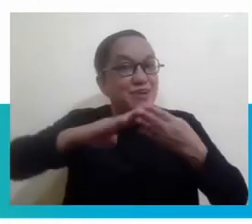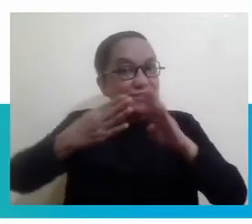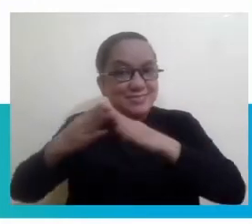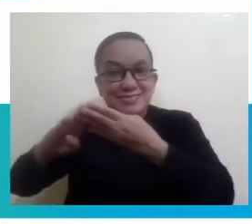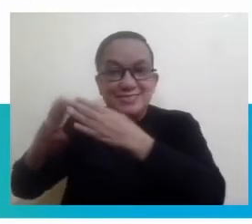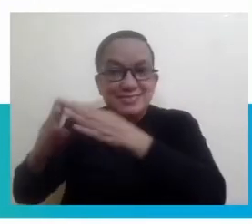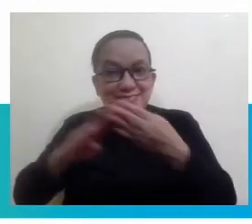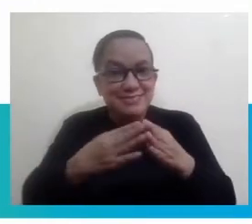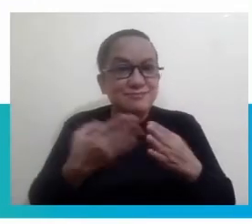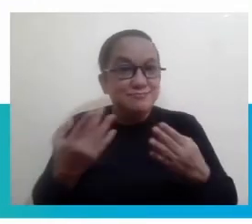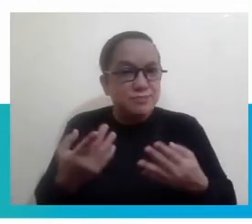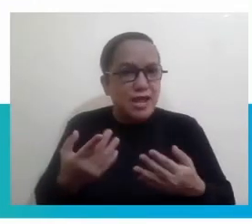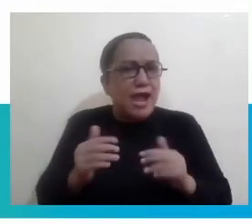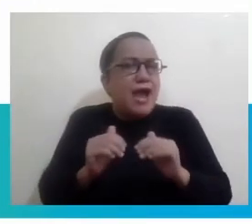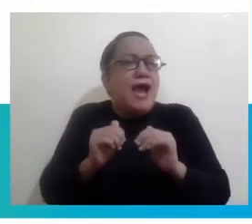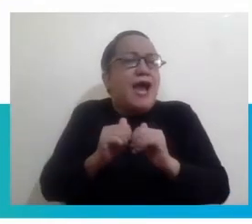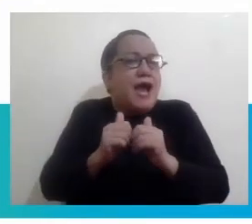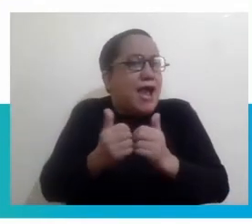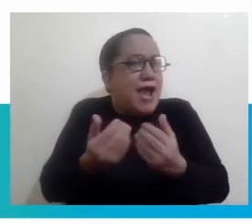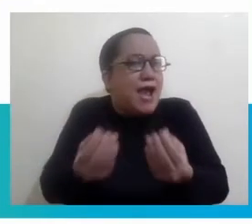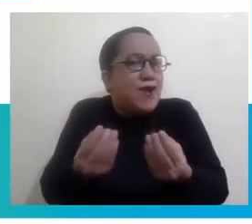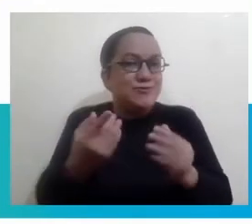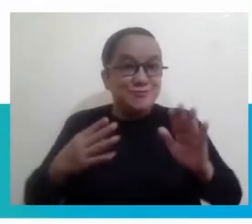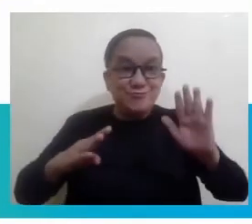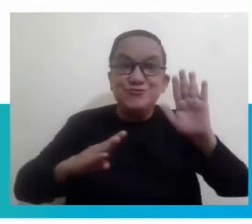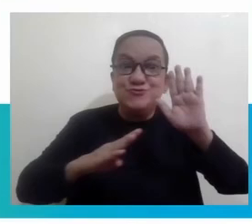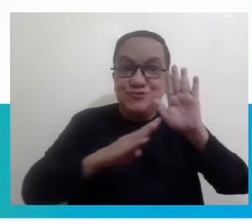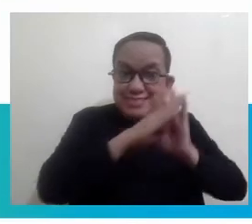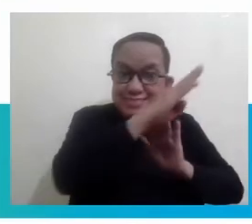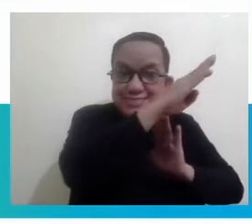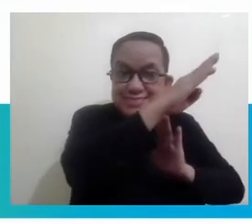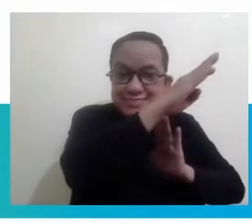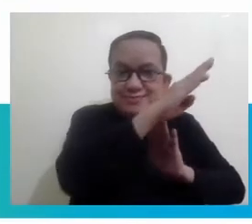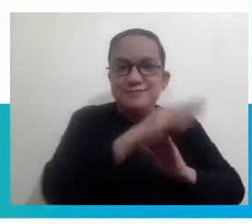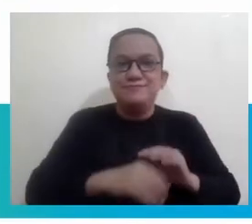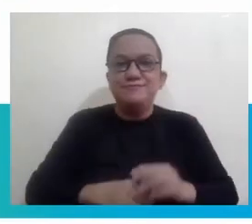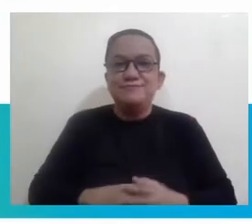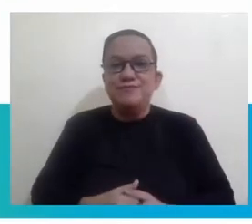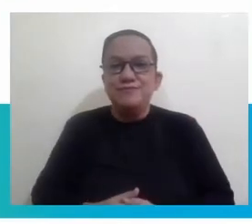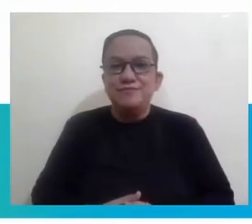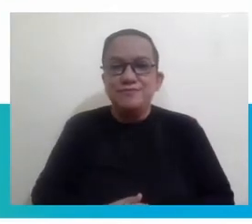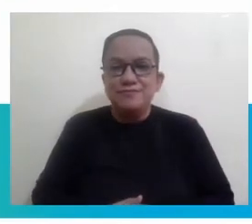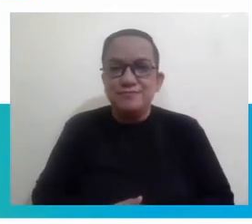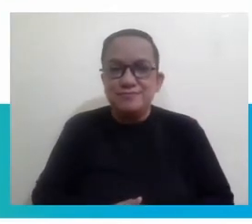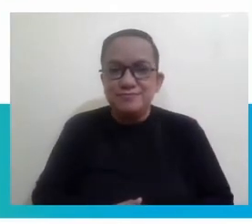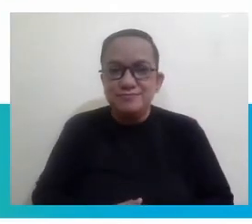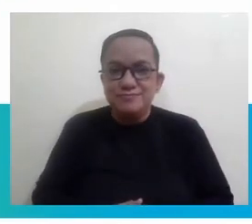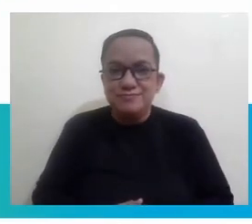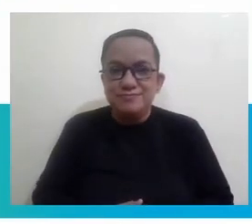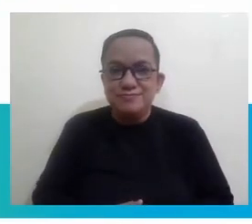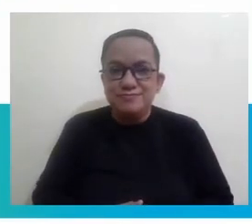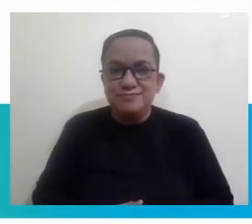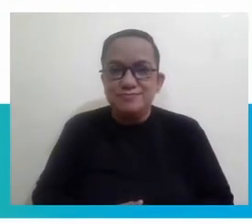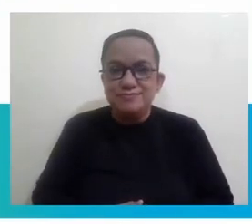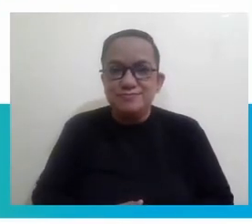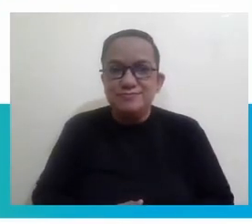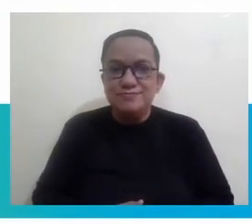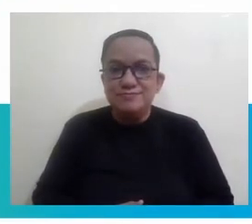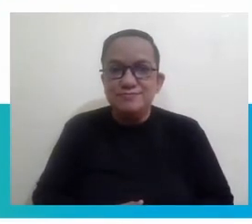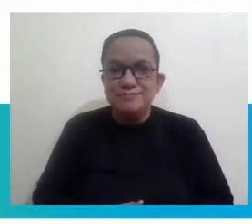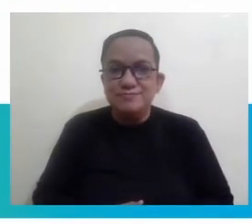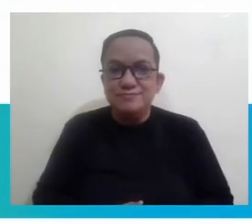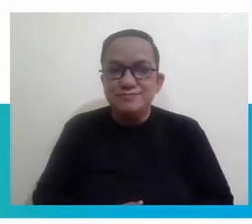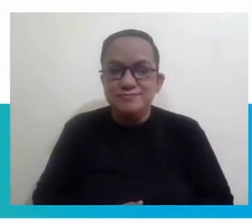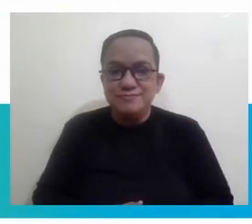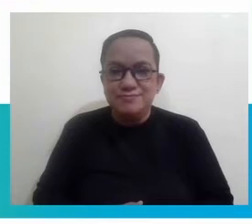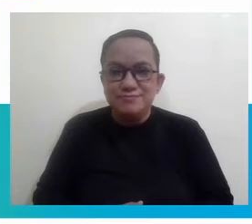that they increase development in the community so that the people in the community can access to whatever needs they want. And